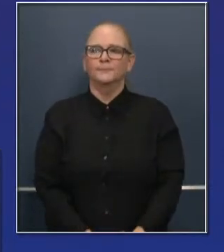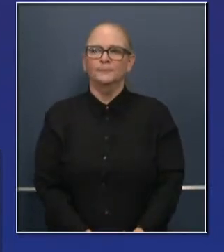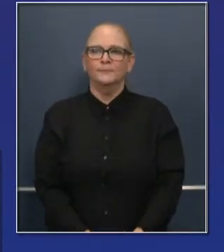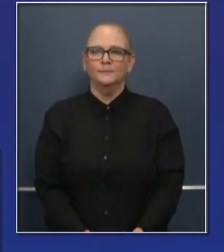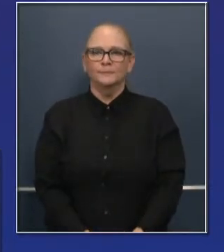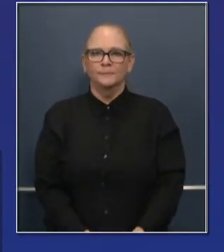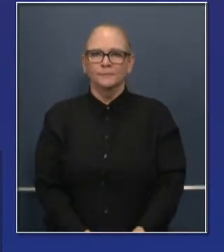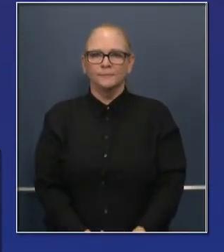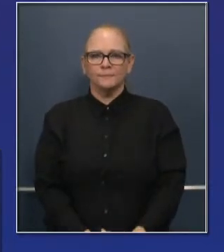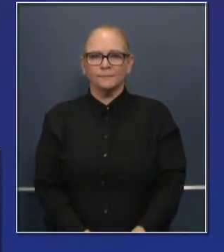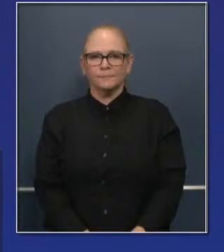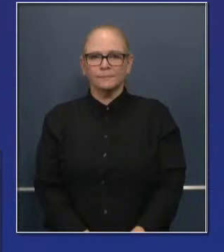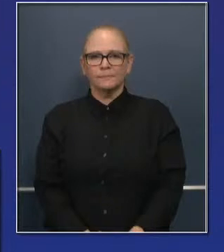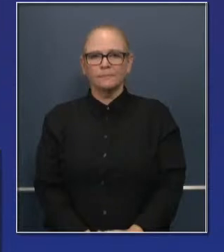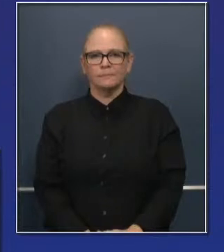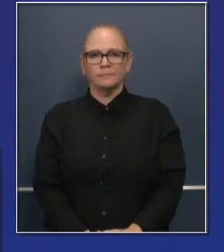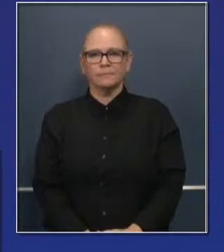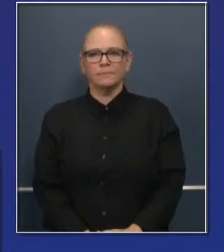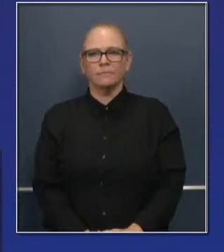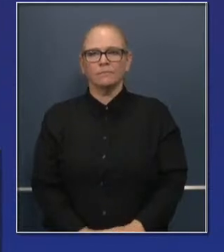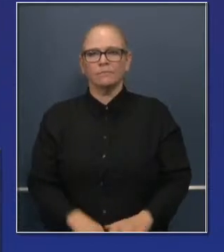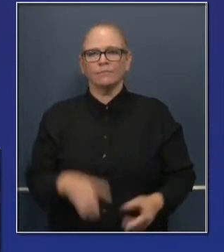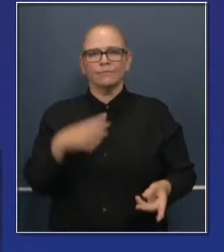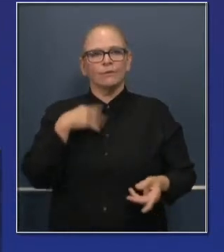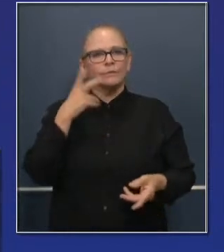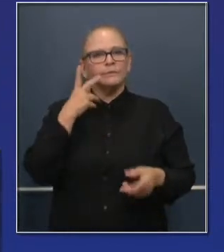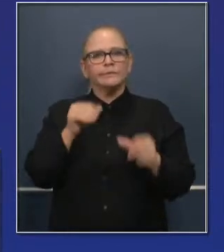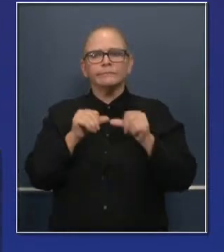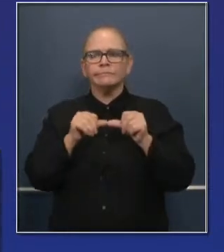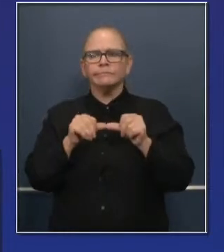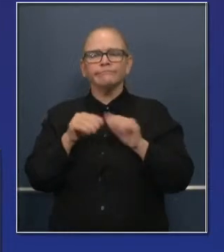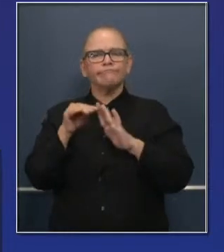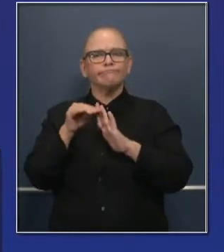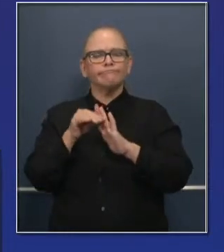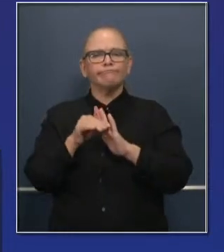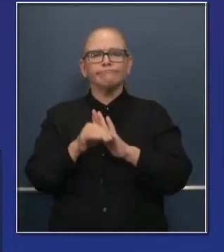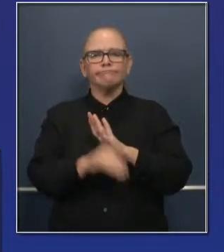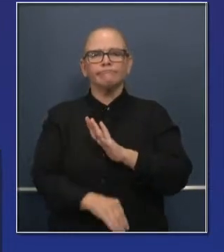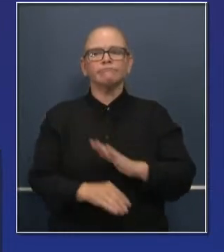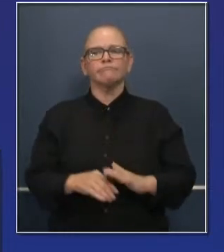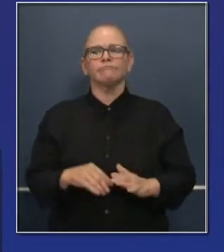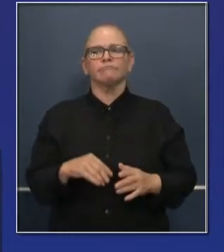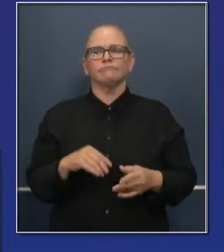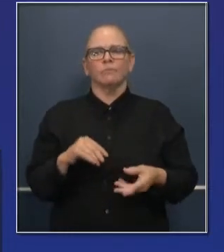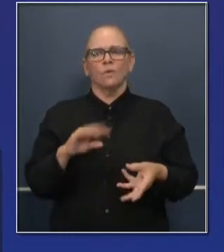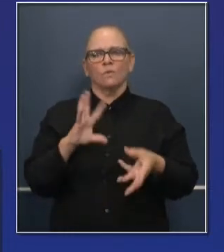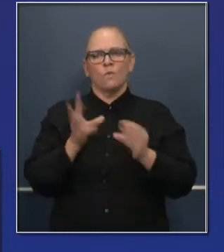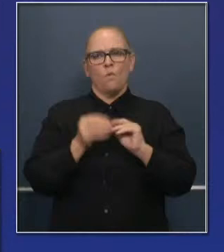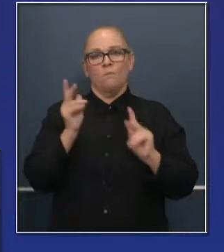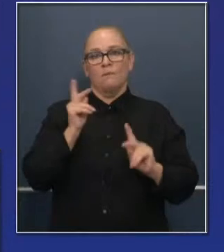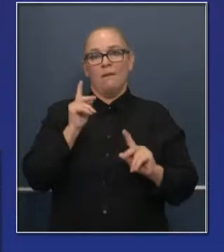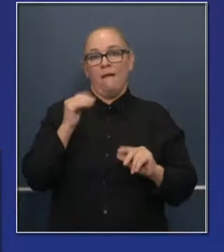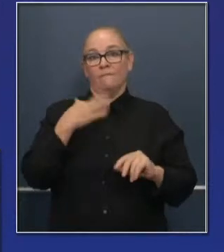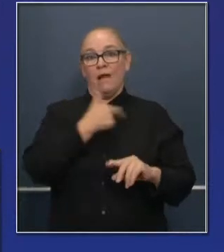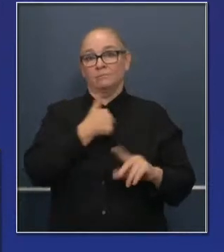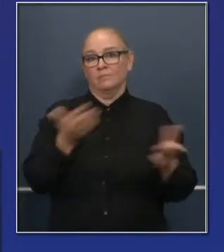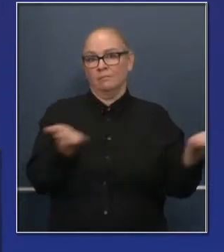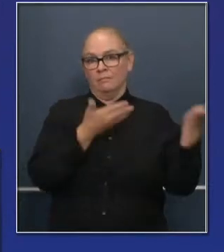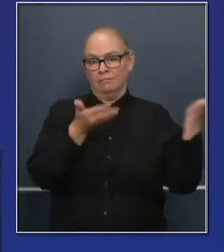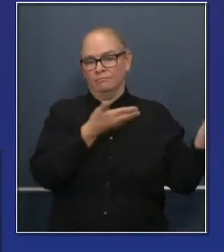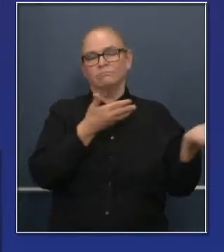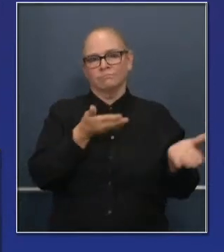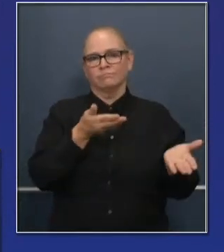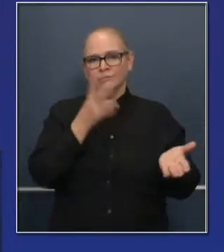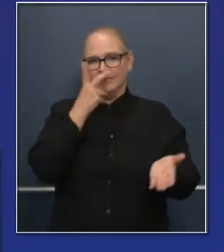ago showed a 9% increase. So again, a decline in total hospitalizations. Not surprisingly, you'll see the